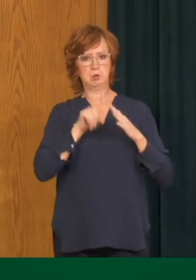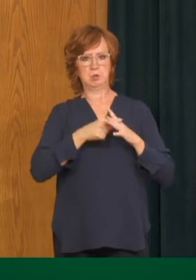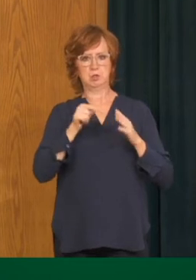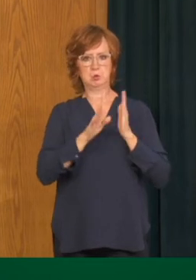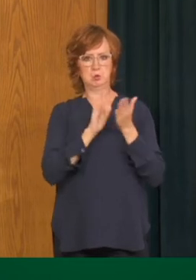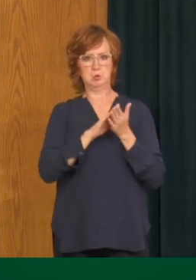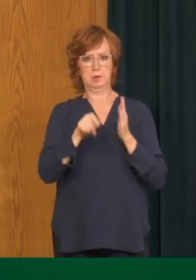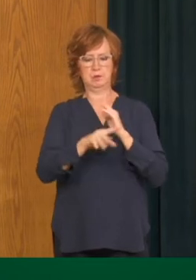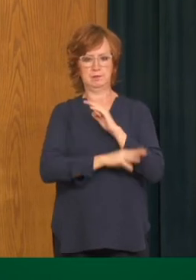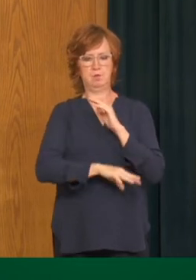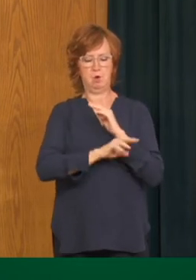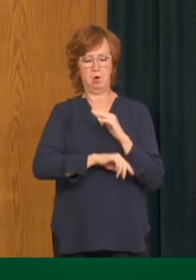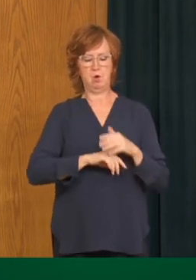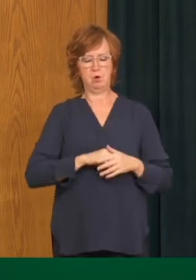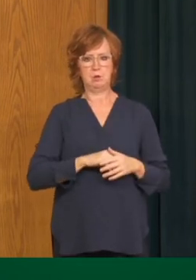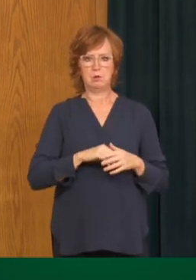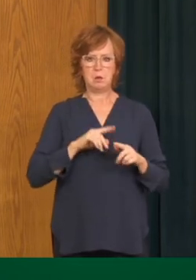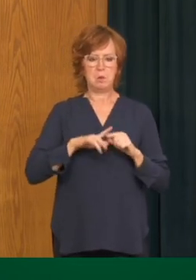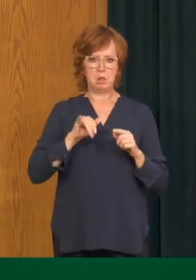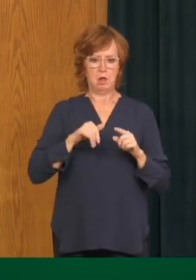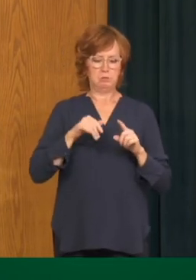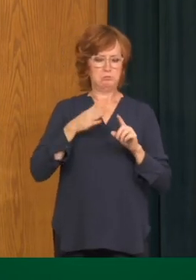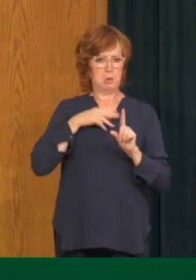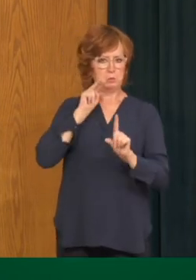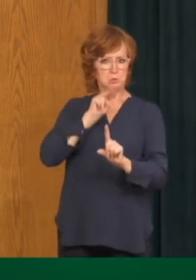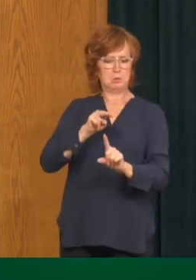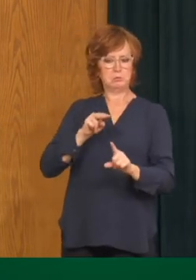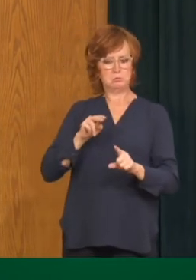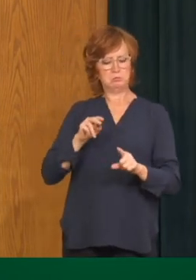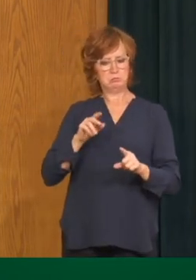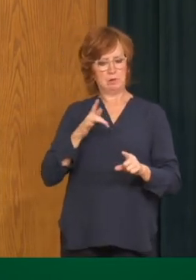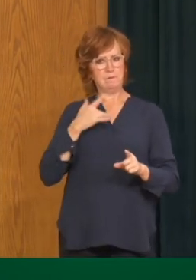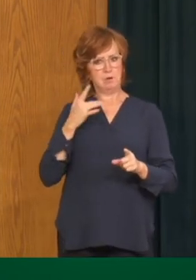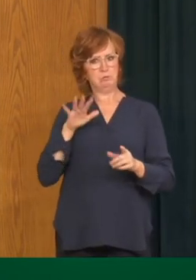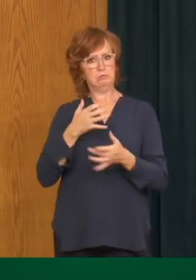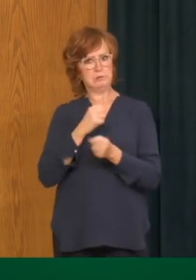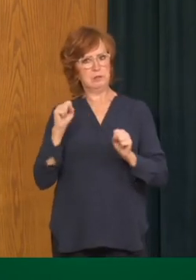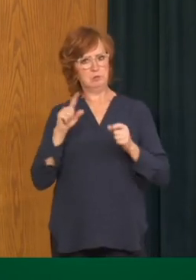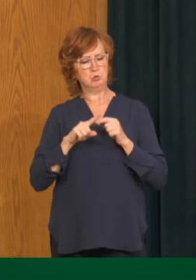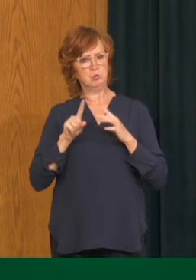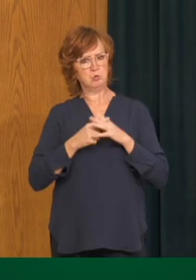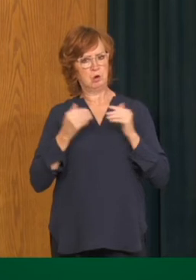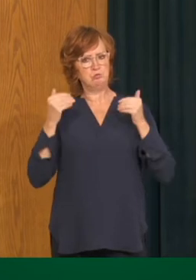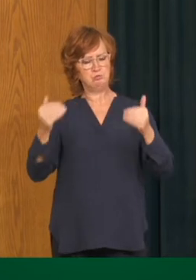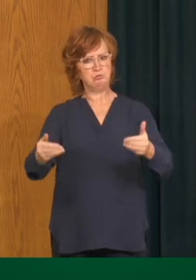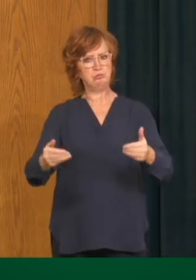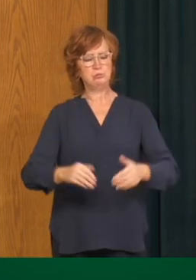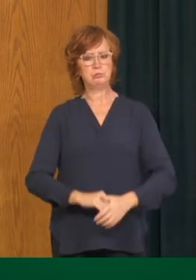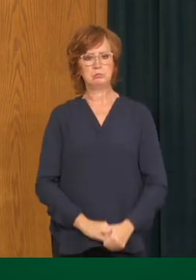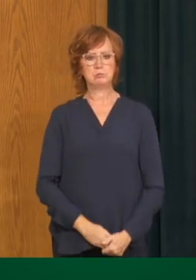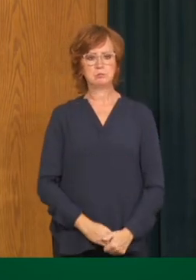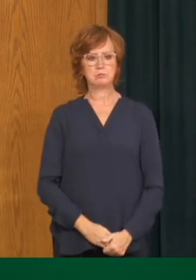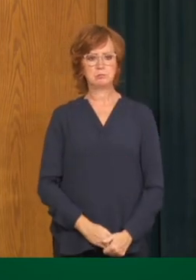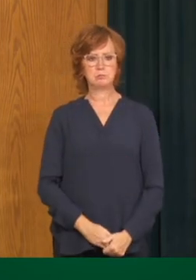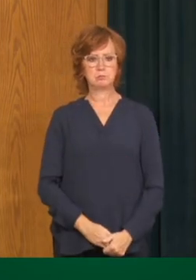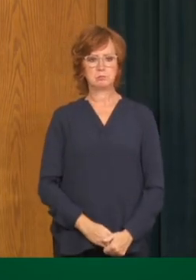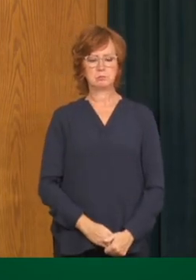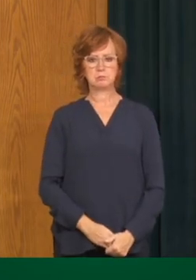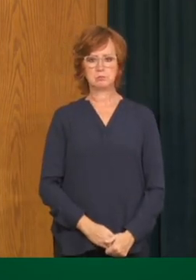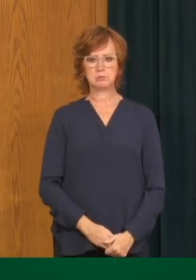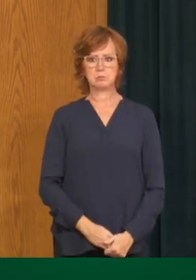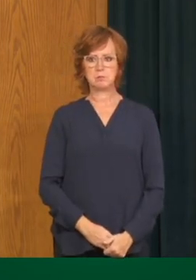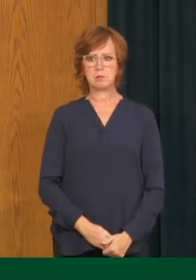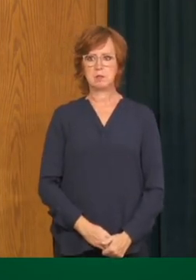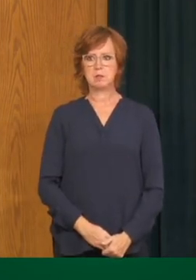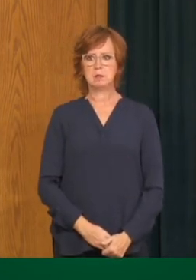think it is safe to start school. But obviously, in other settings, some household members may